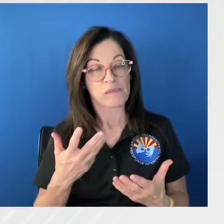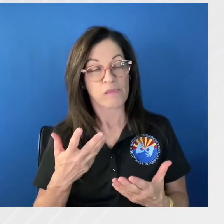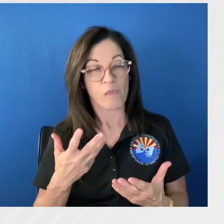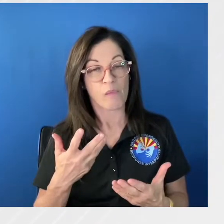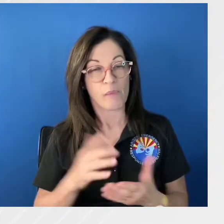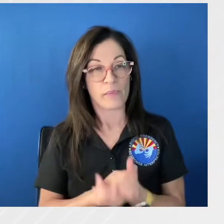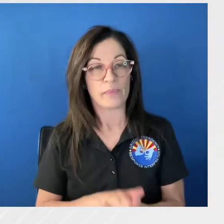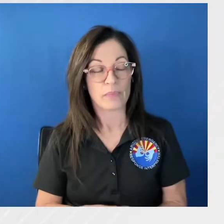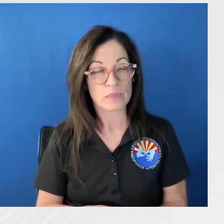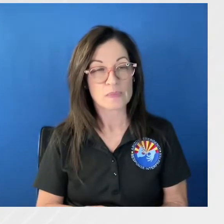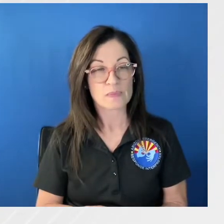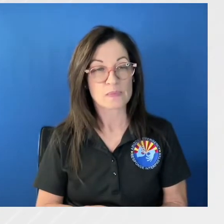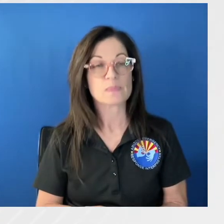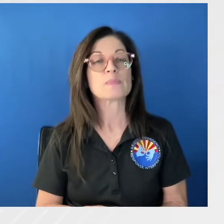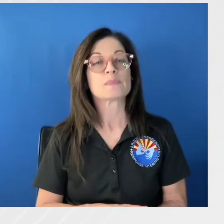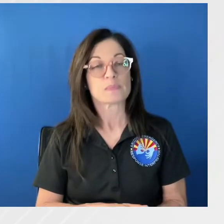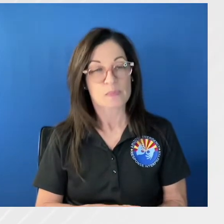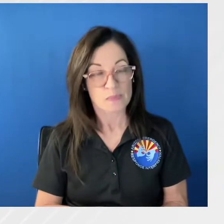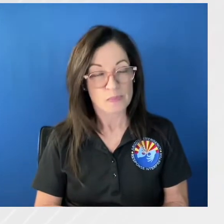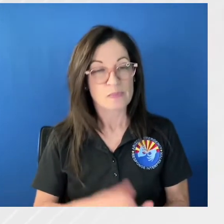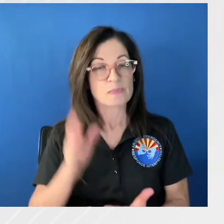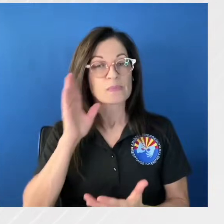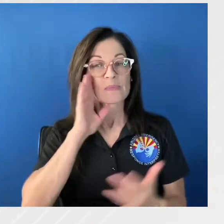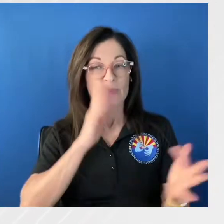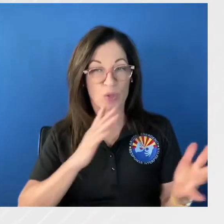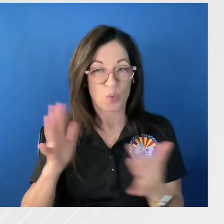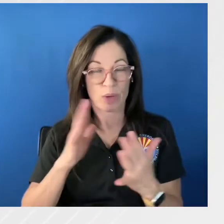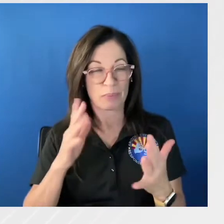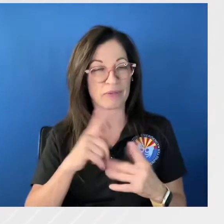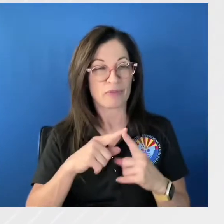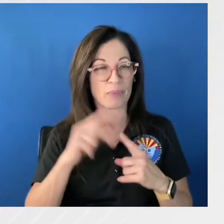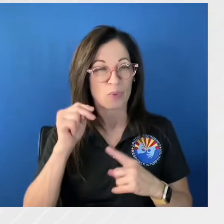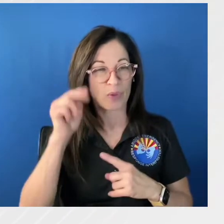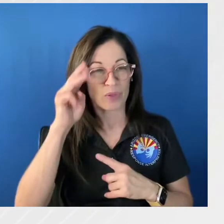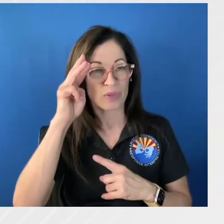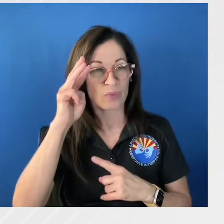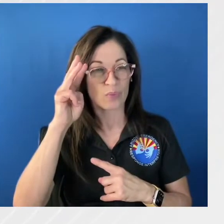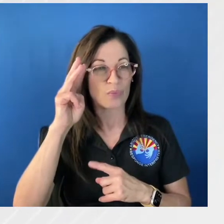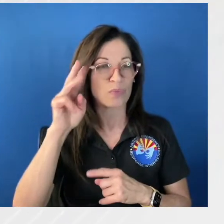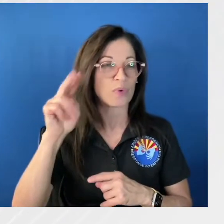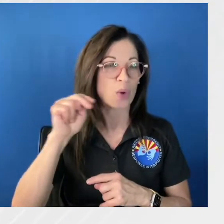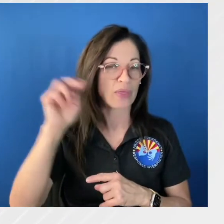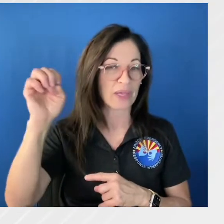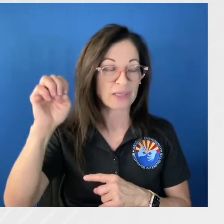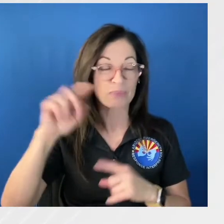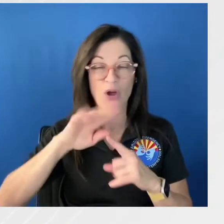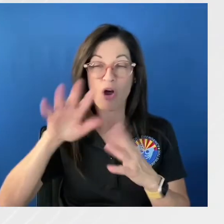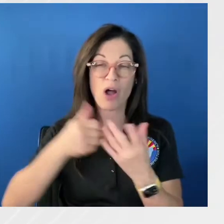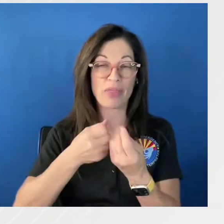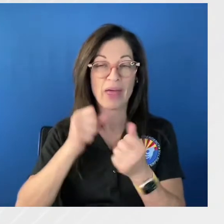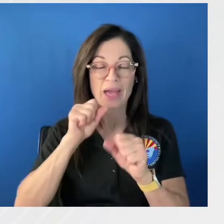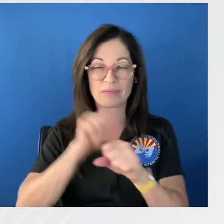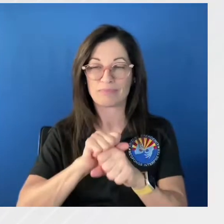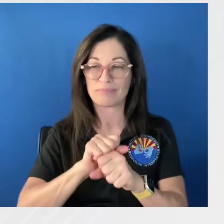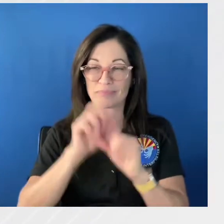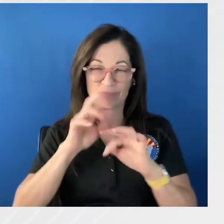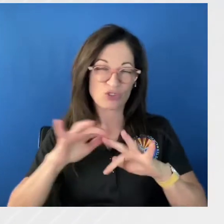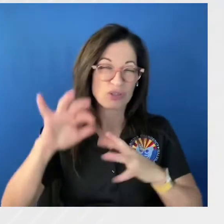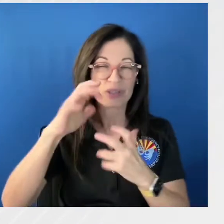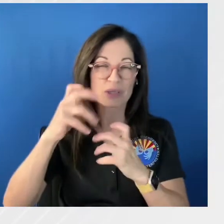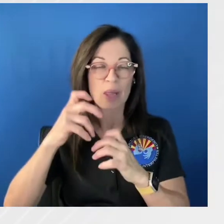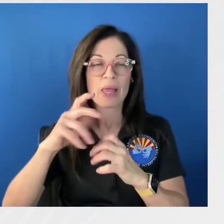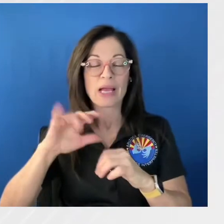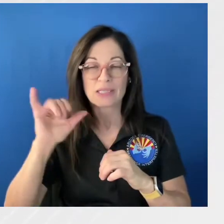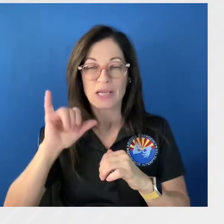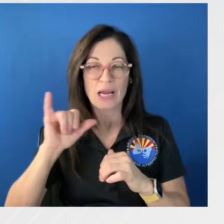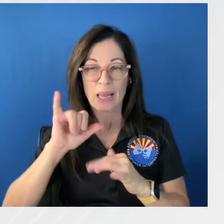so the wind is going to come back over here, but all this terrain over here is going to act like a mitt and try to catch it. You guys all live in the forest